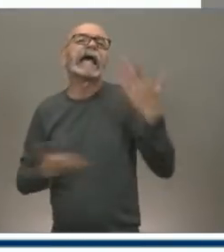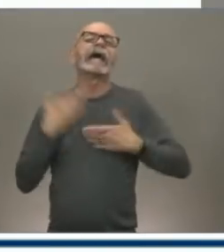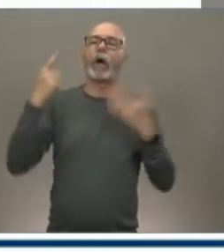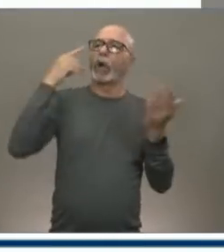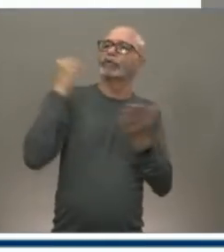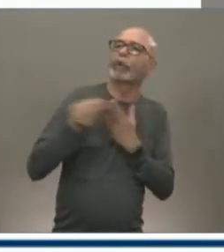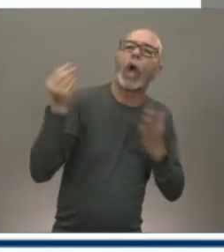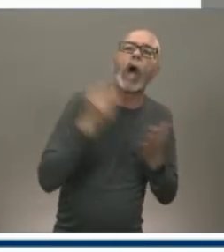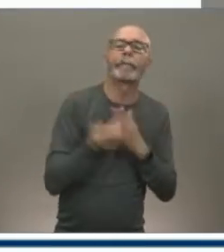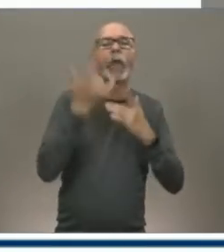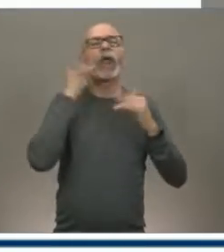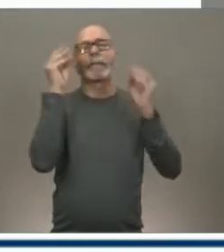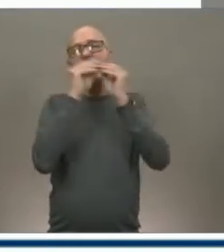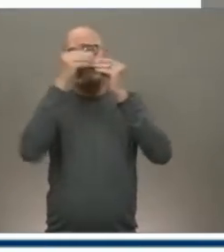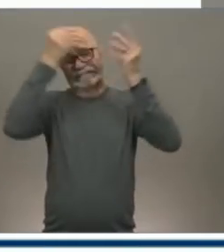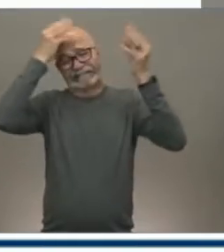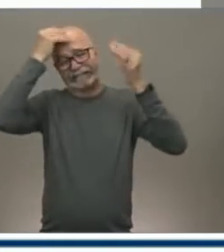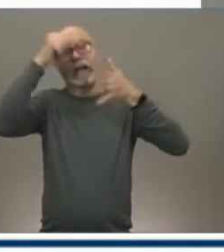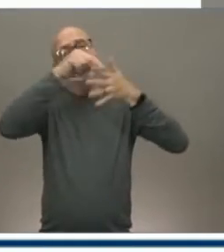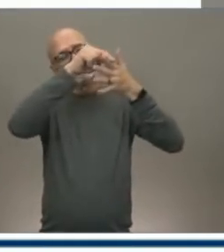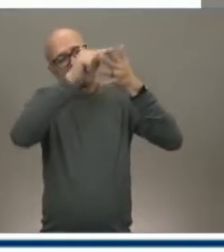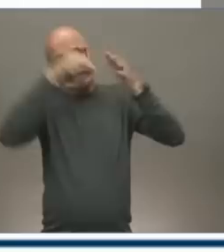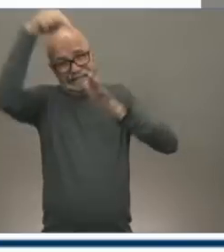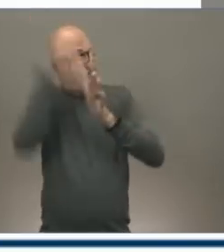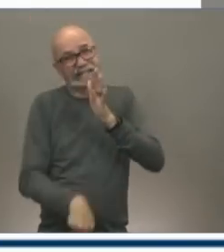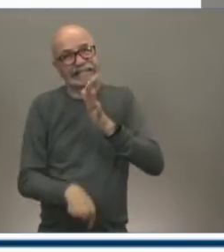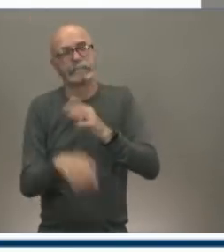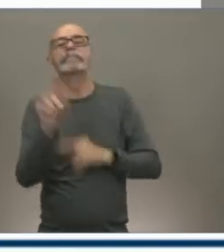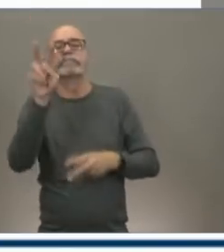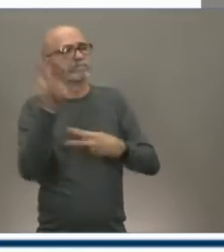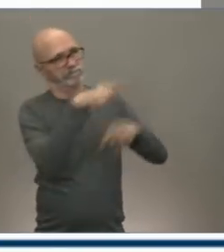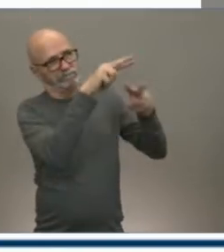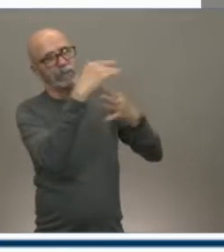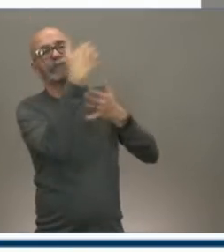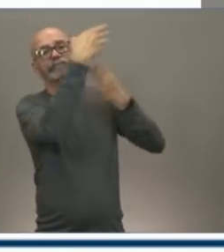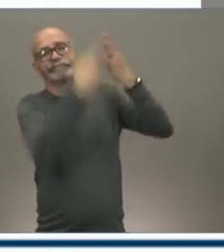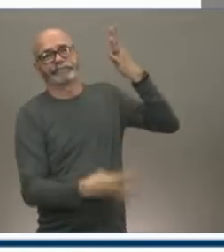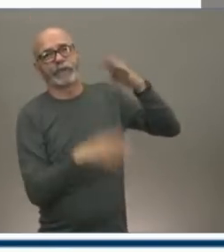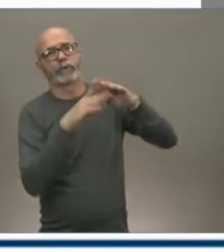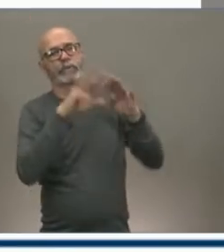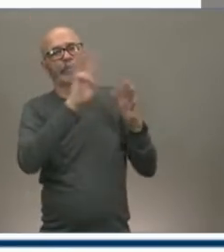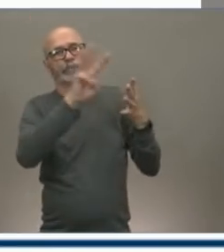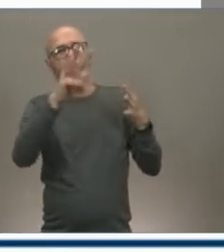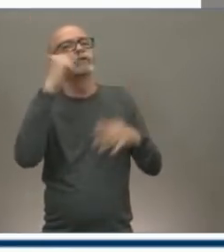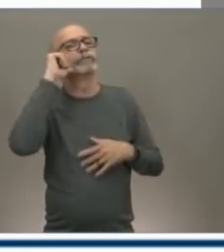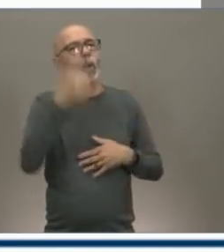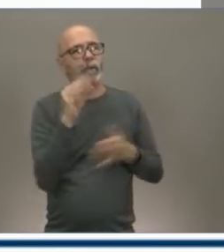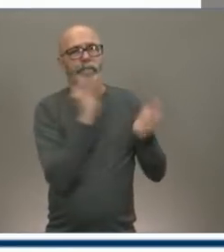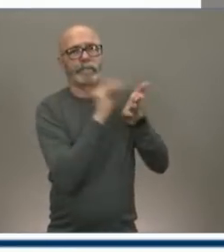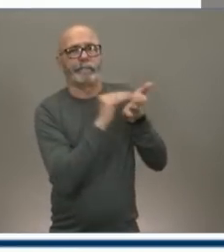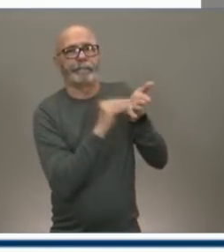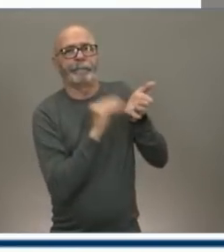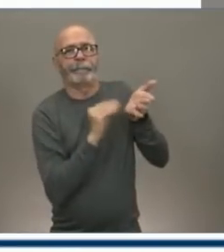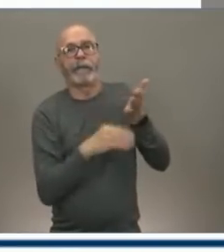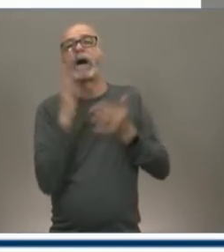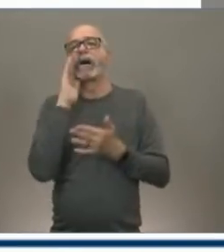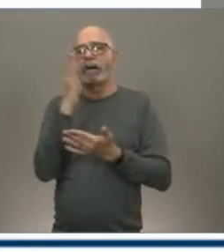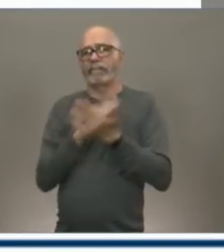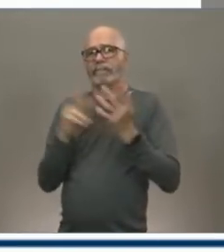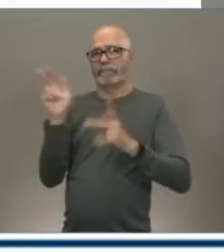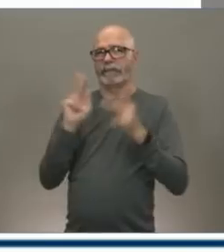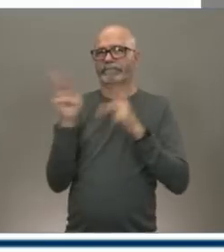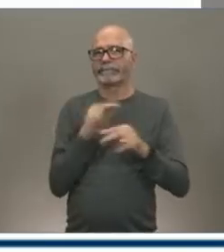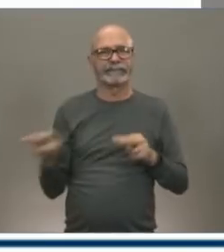detailed information coming. But at the end of the day, I know lots of people have already done this. This is the year that we need to